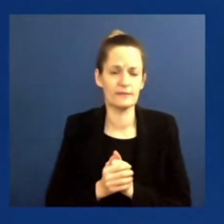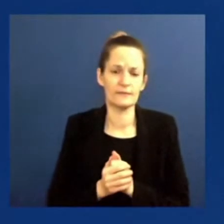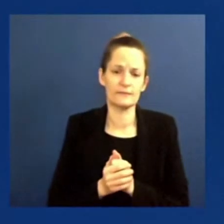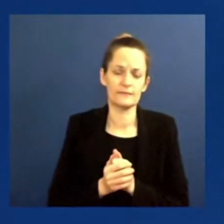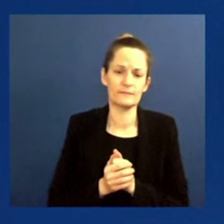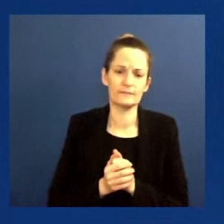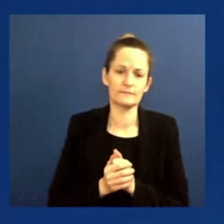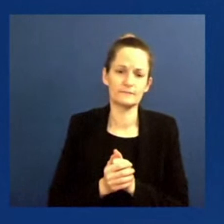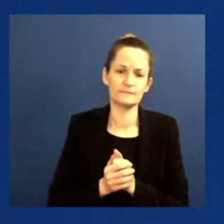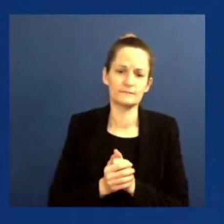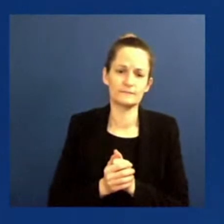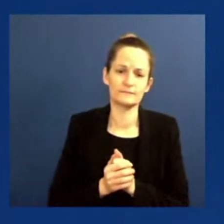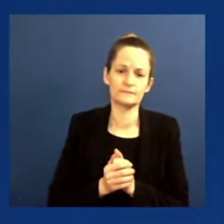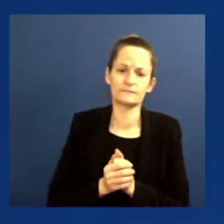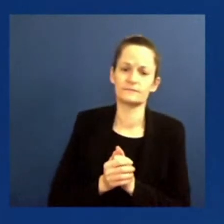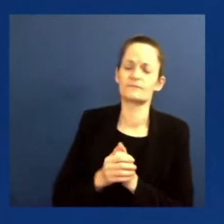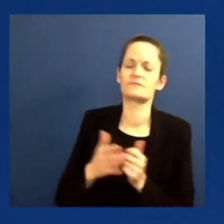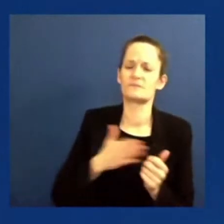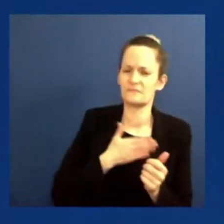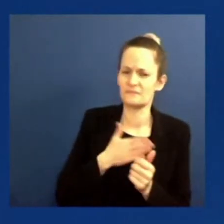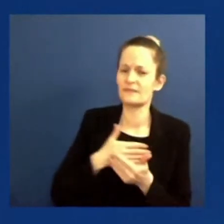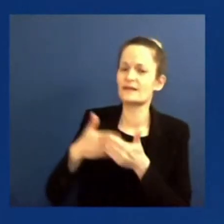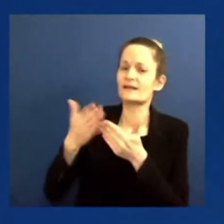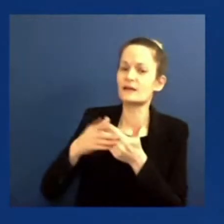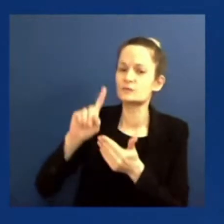Let's go to Theo Meyer at the Washington Post.